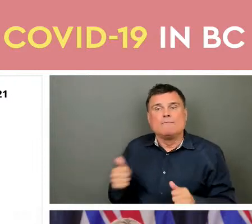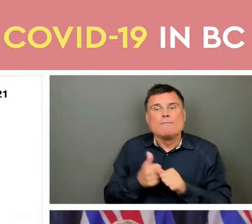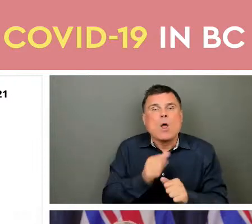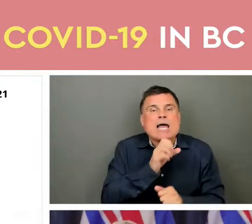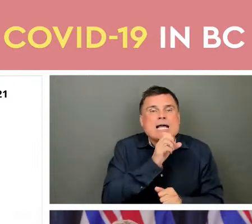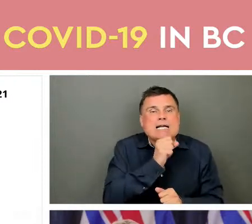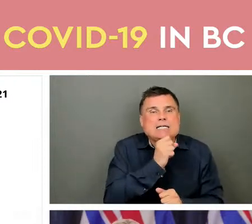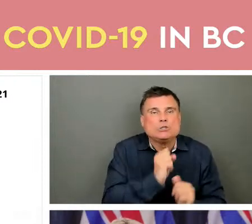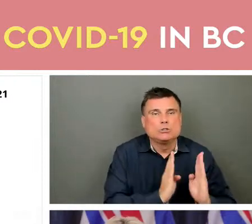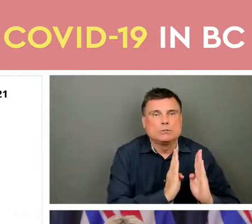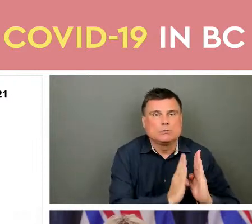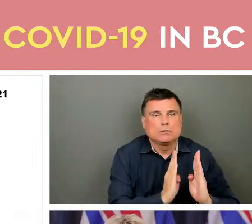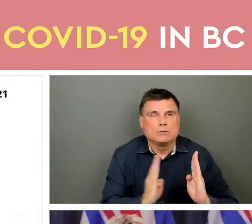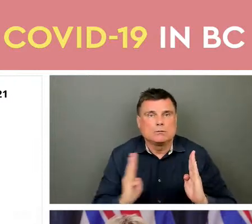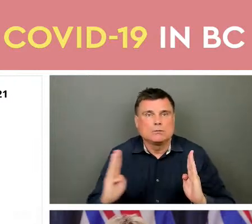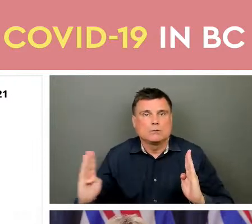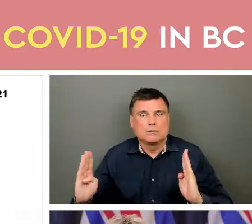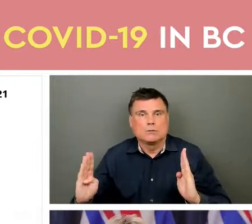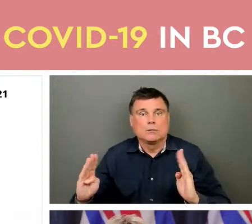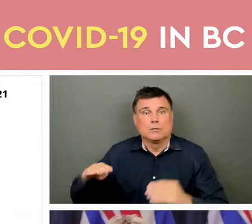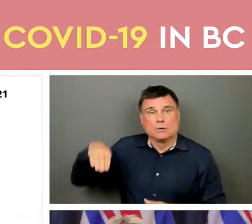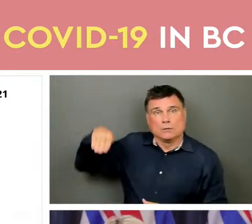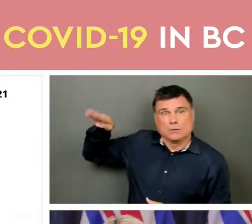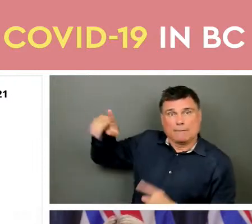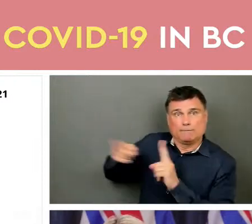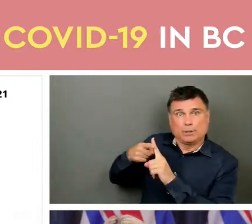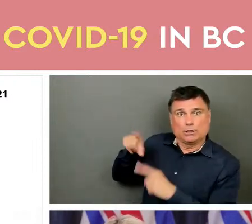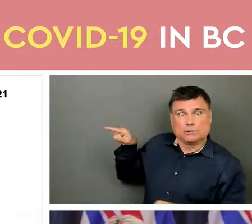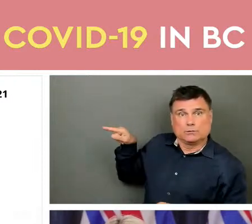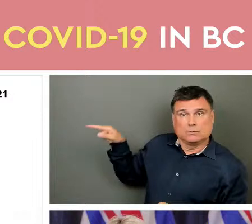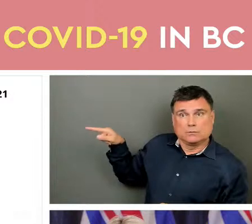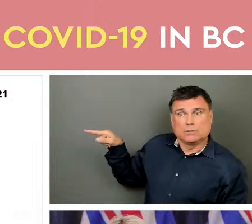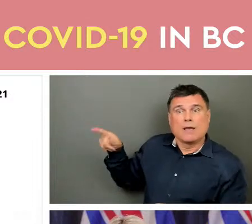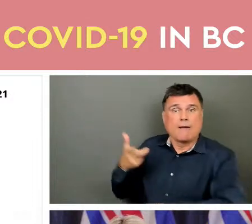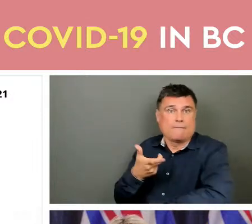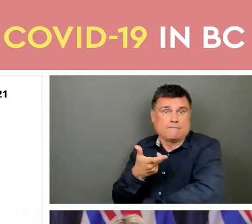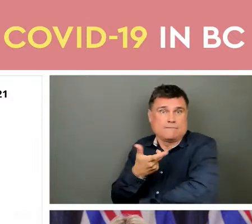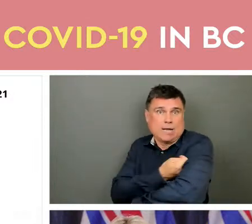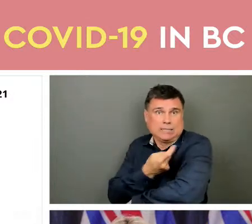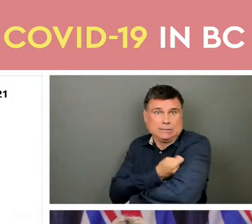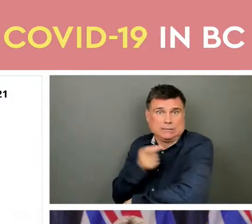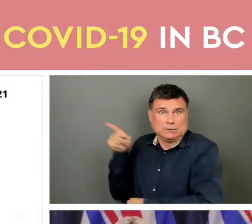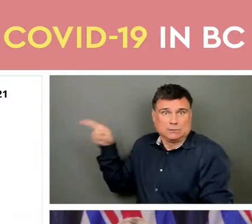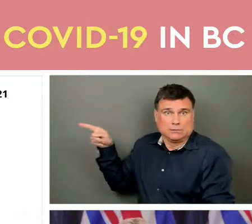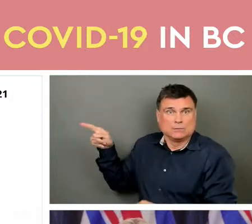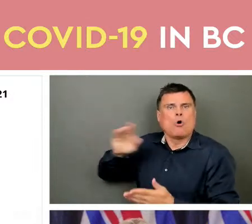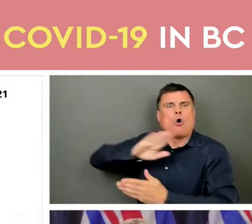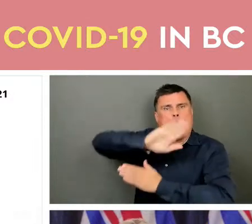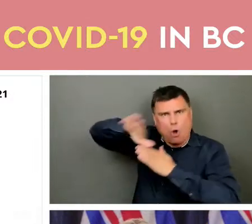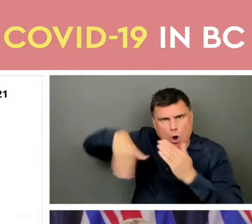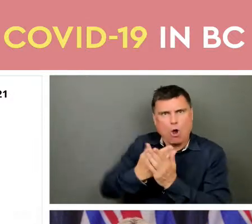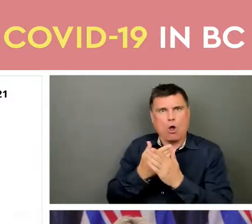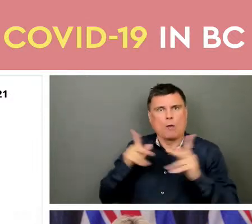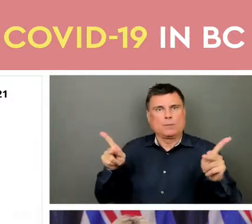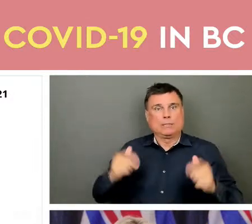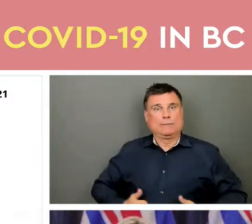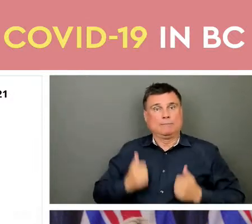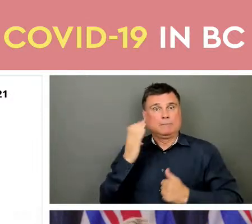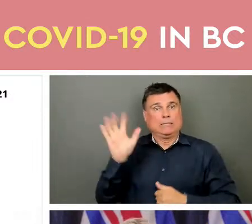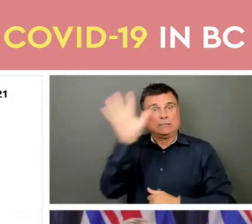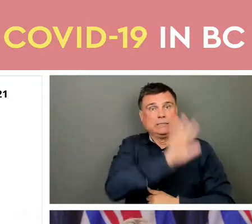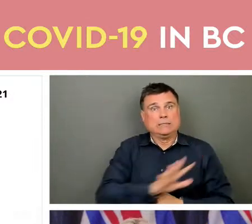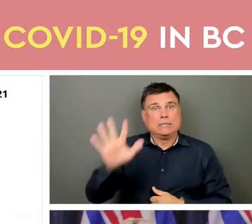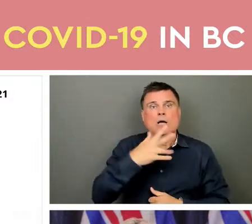is vaccinations in the entire population in BC, so that's all of the population, not just people who